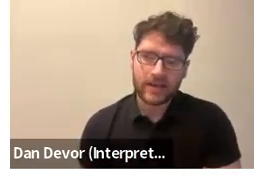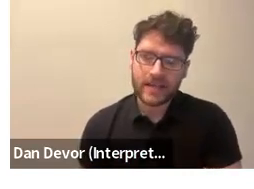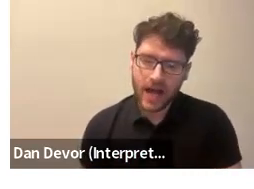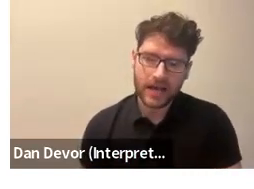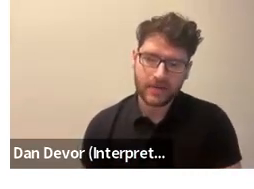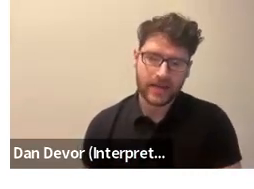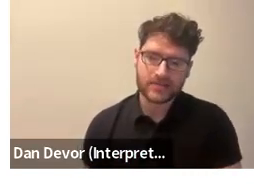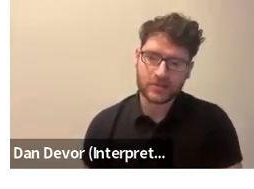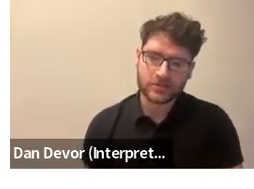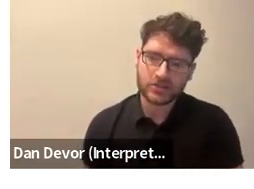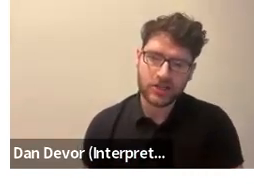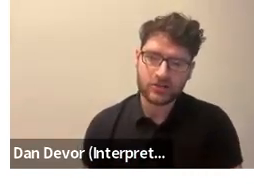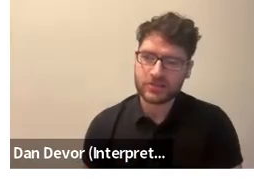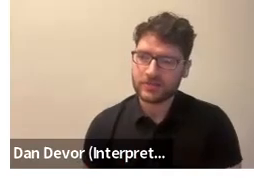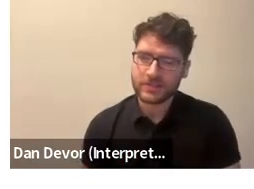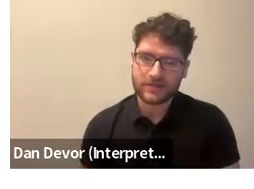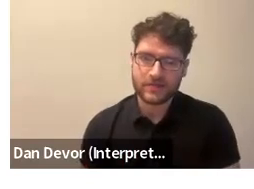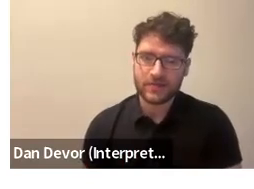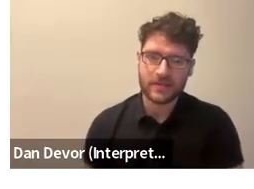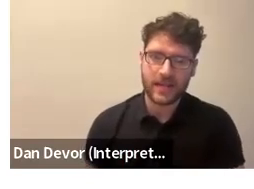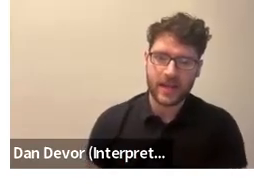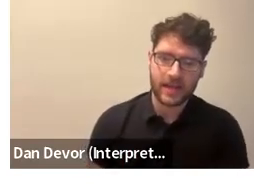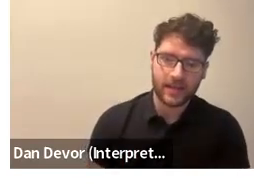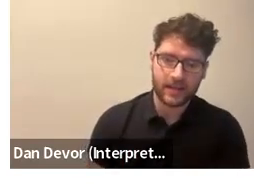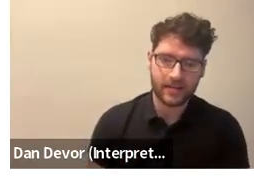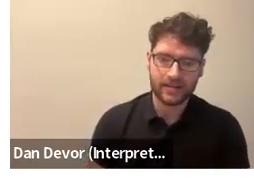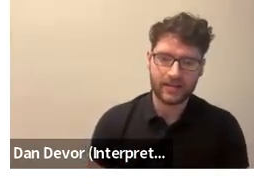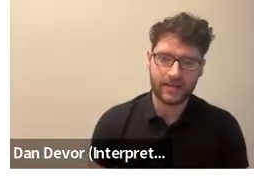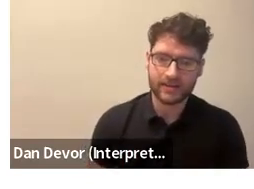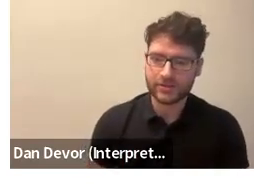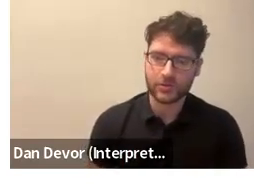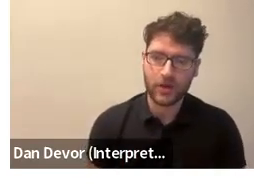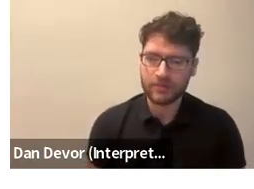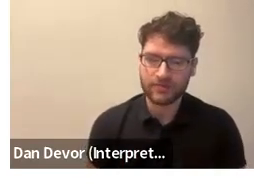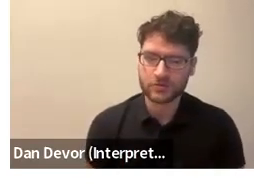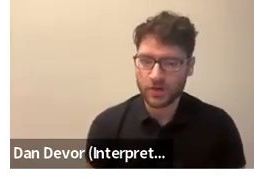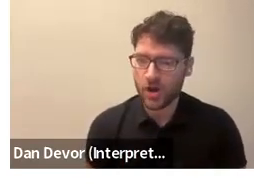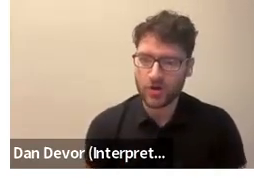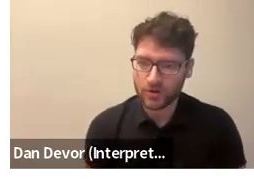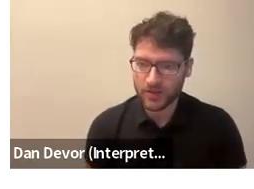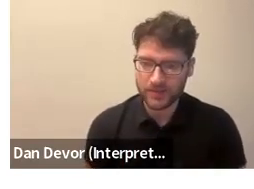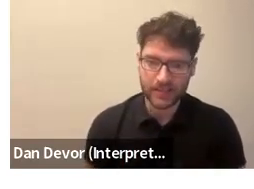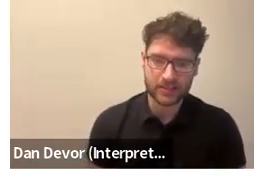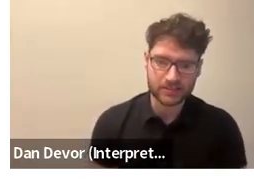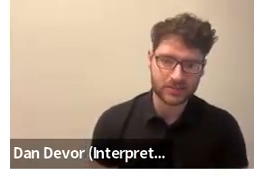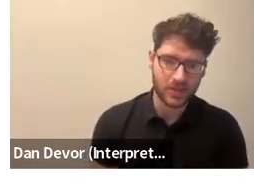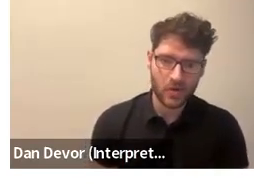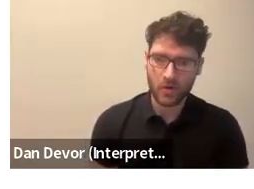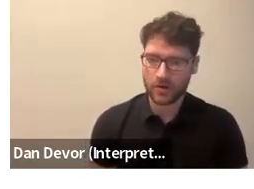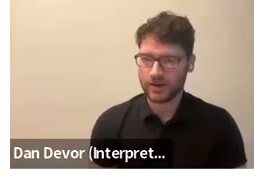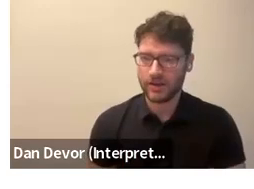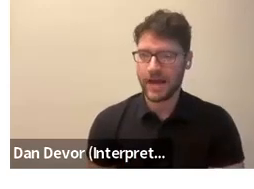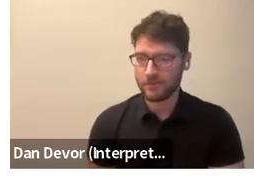Now, at that time, ASL was generally believed to be a corrupt visual code of